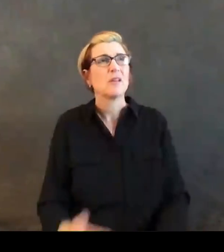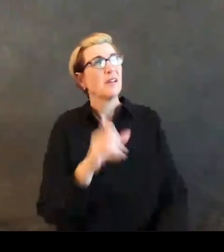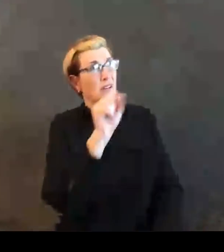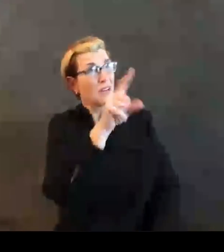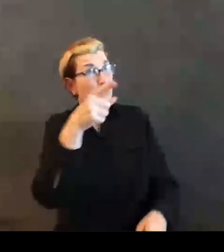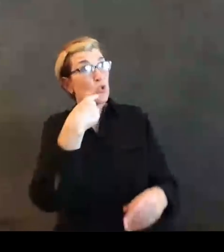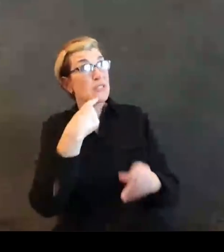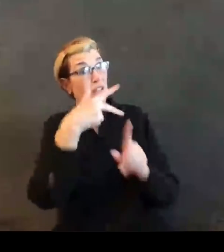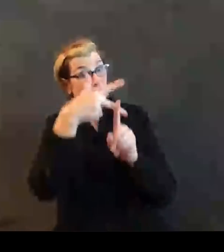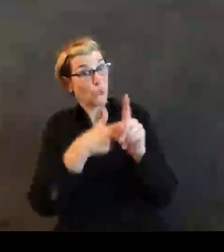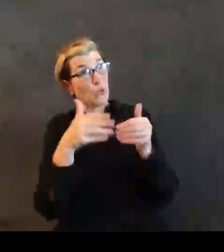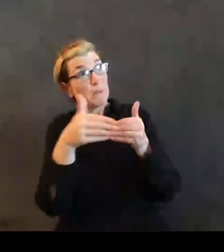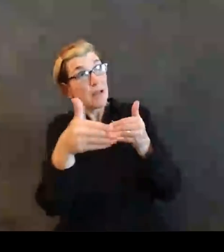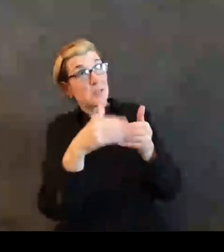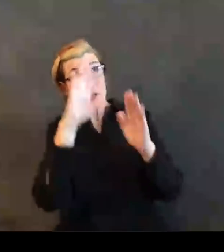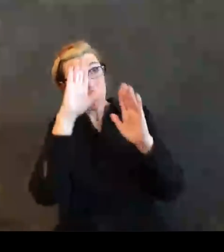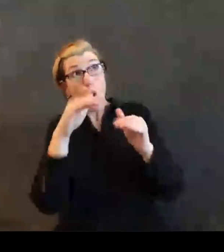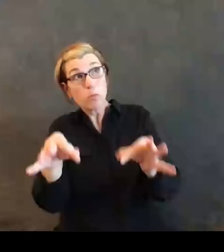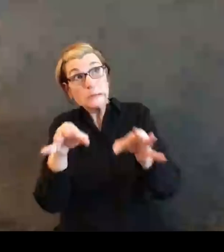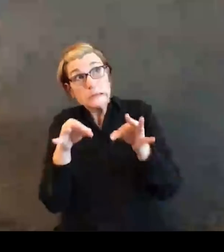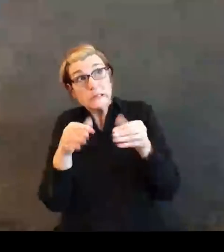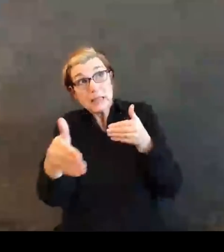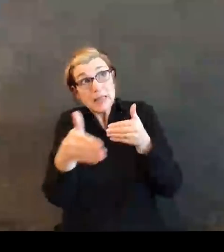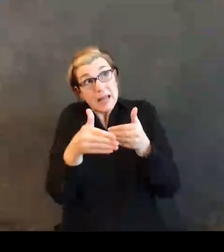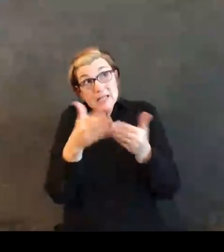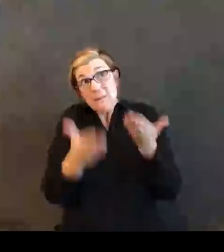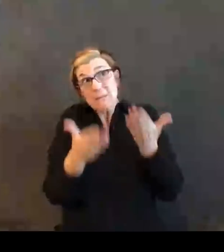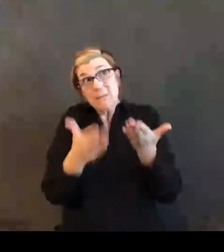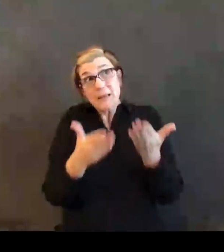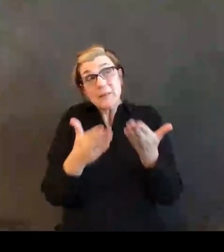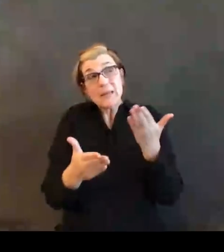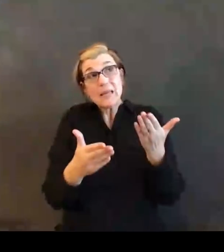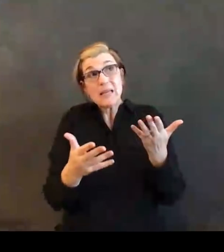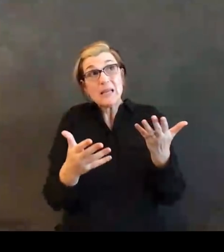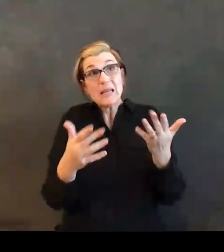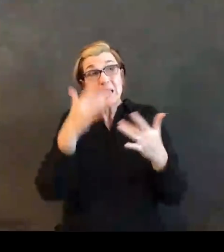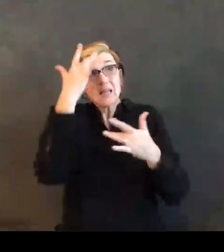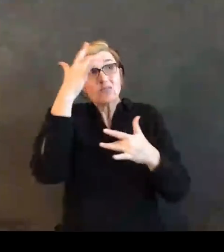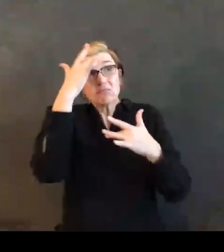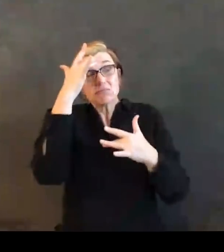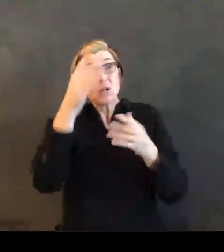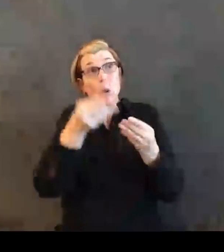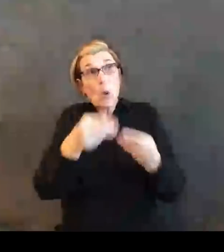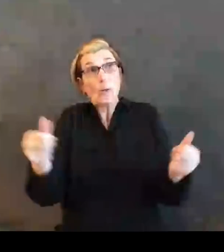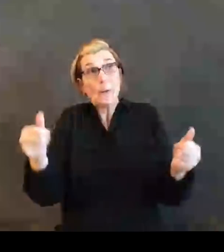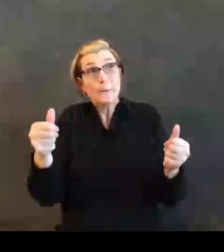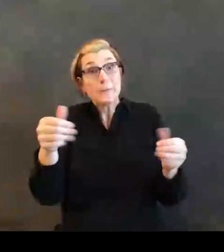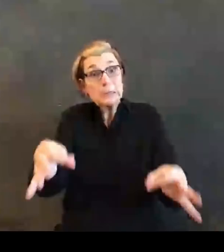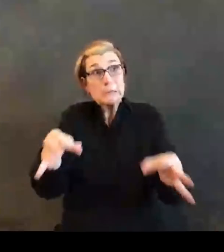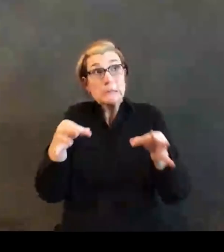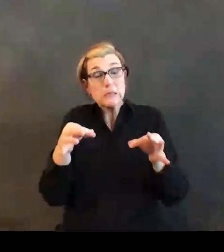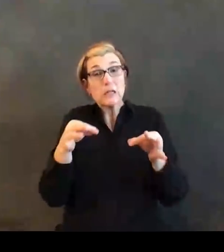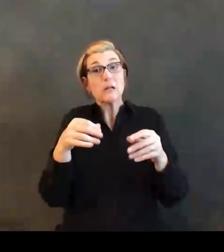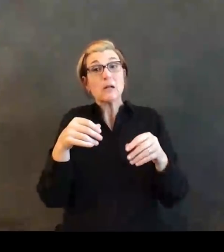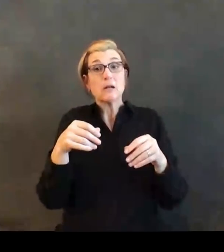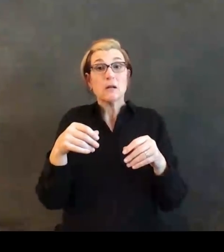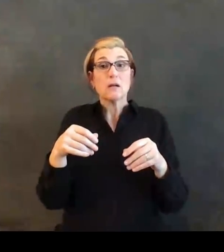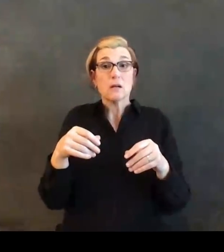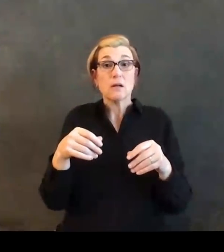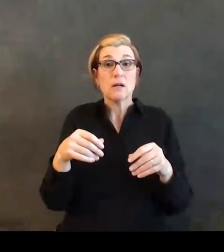Hopefully we won't need this for 3 months. Hopefully this war will be won quicker. But we expect that this